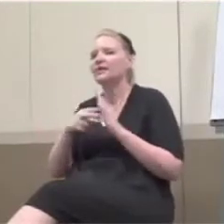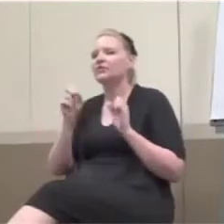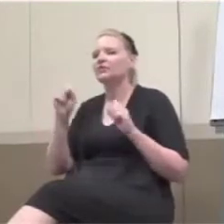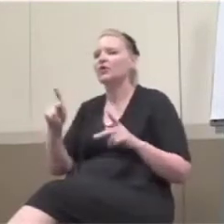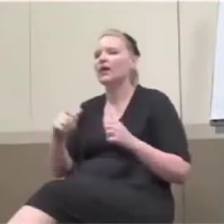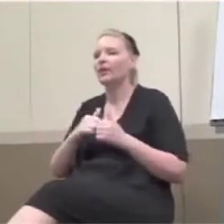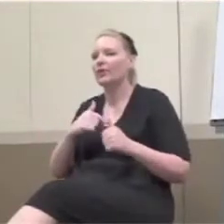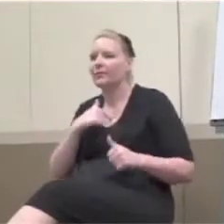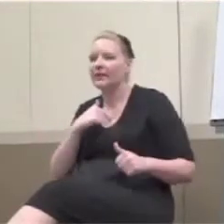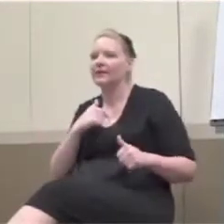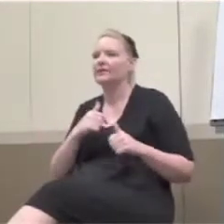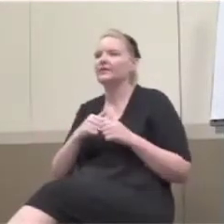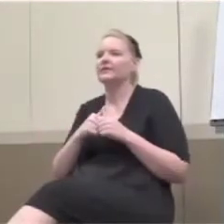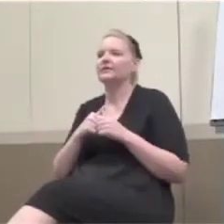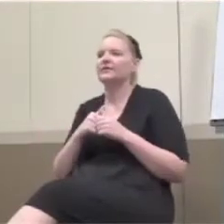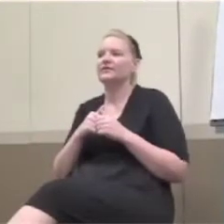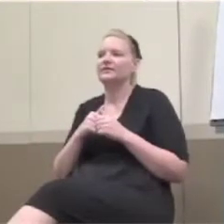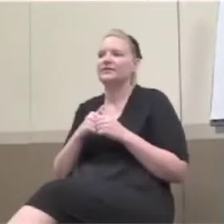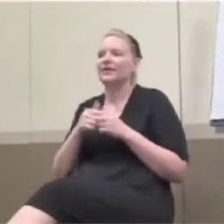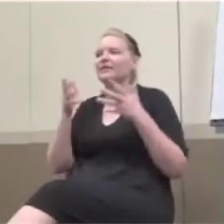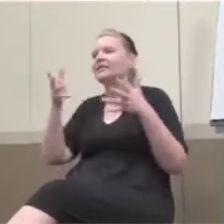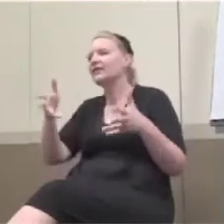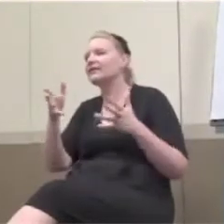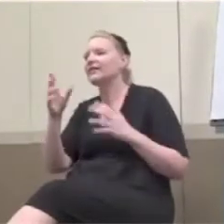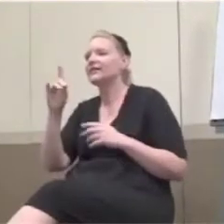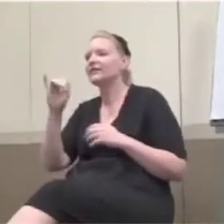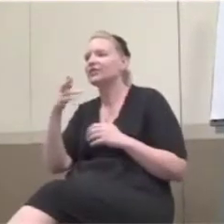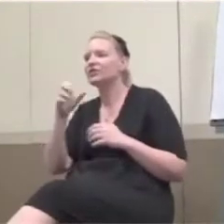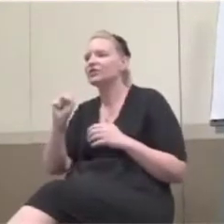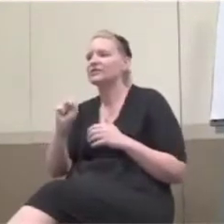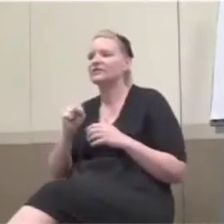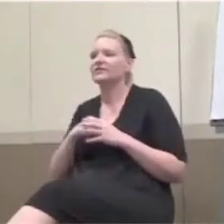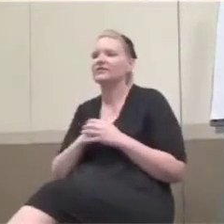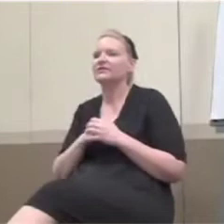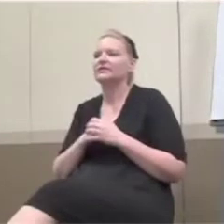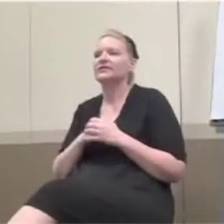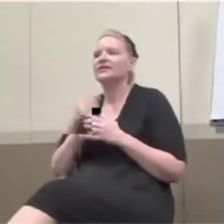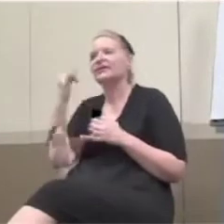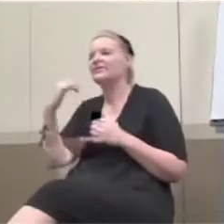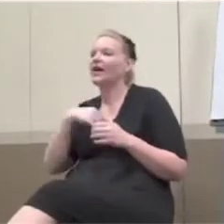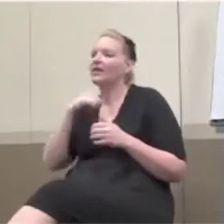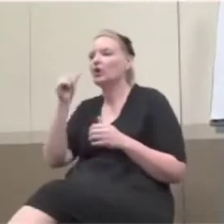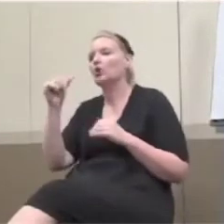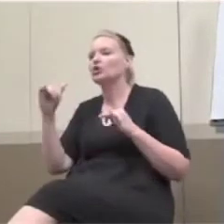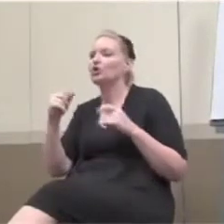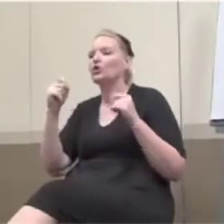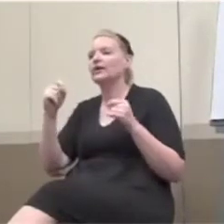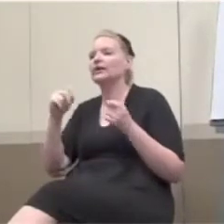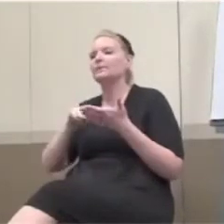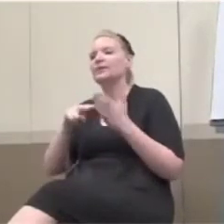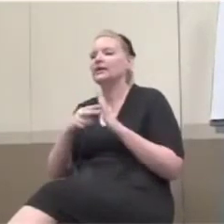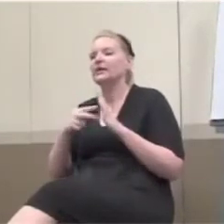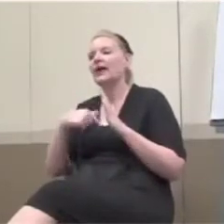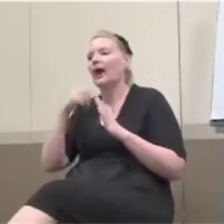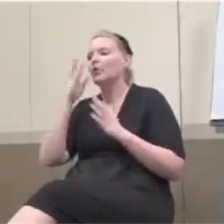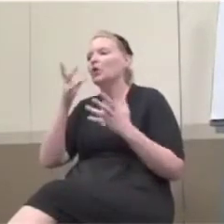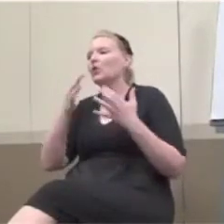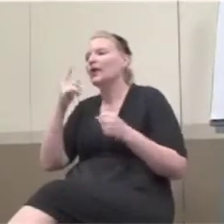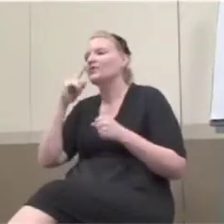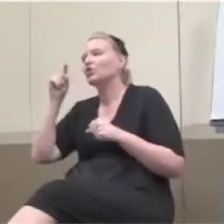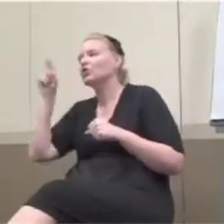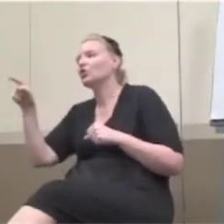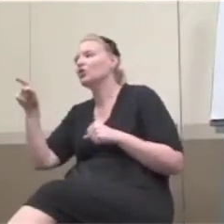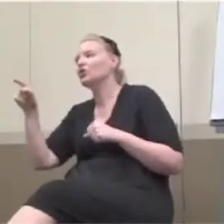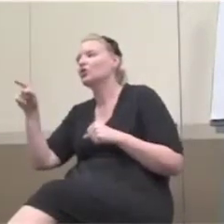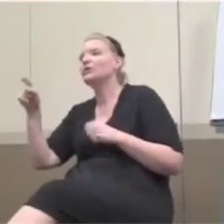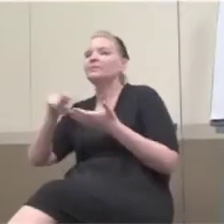okay with me. I mean, leaving the dishes out. So, if I don't do them, that means I'm just going to wait for you to do it, and it's just going